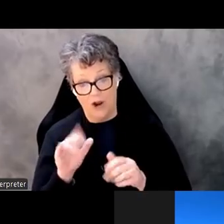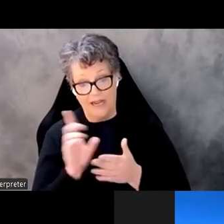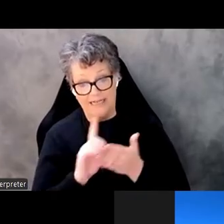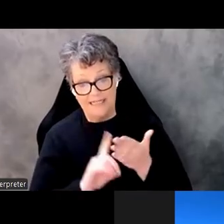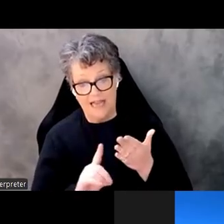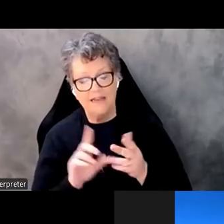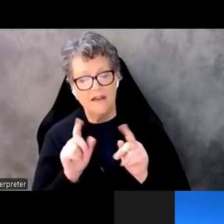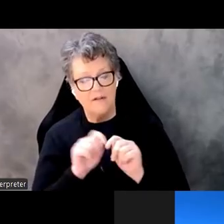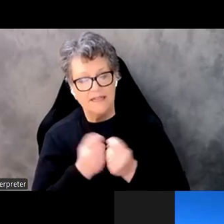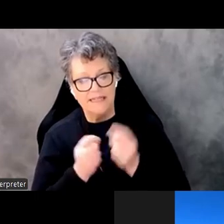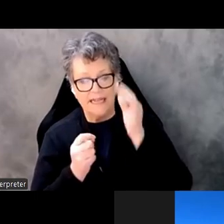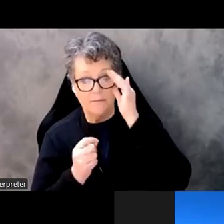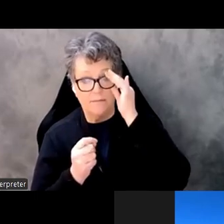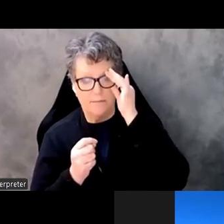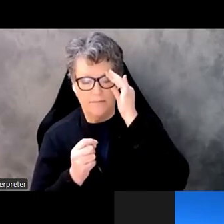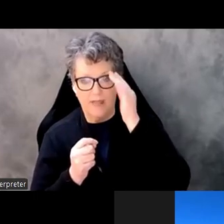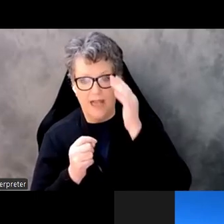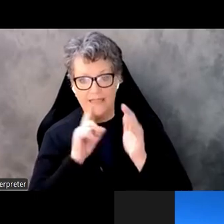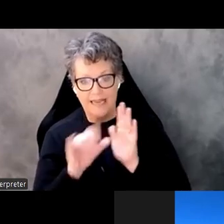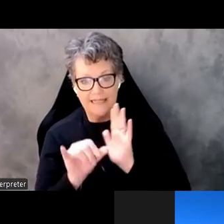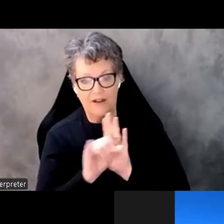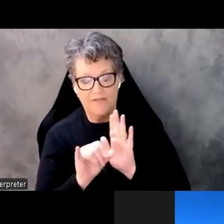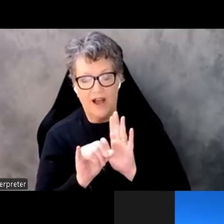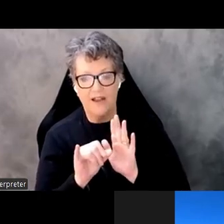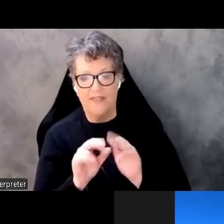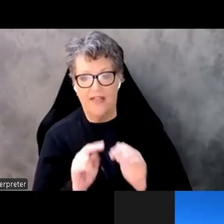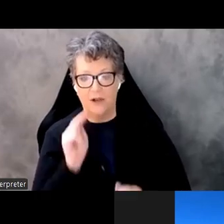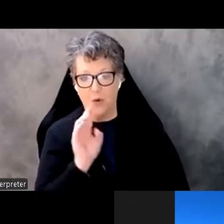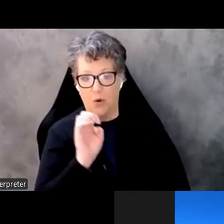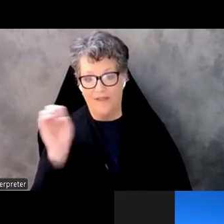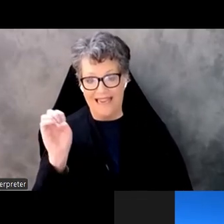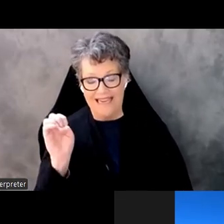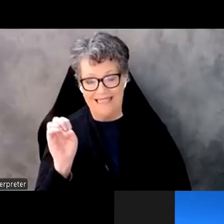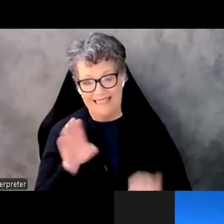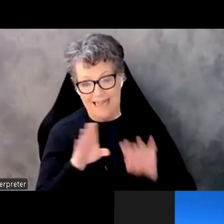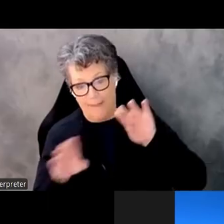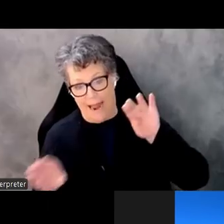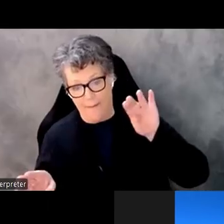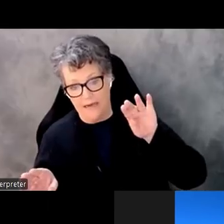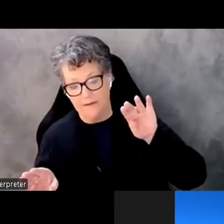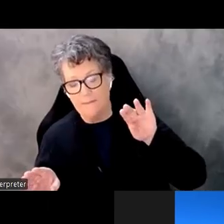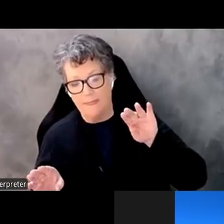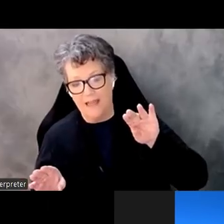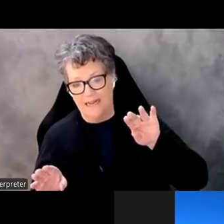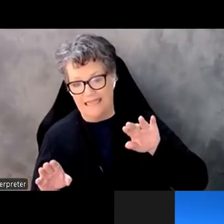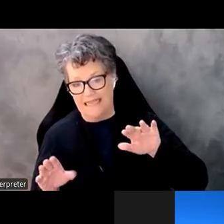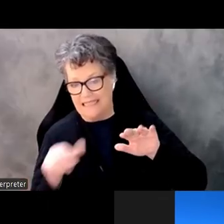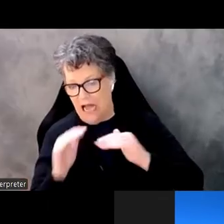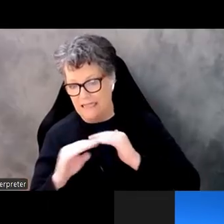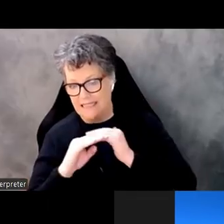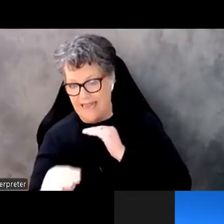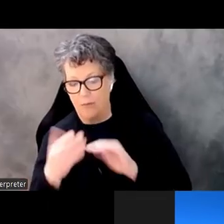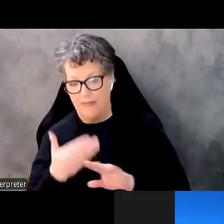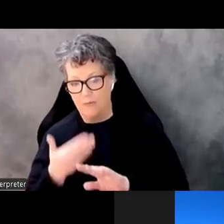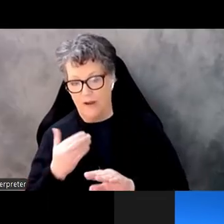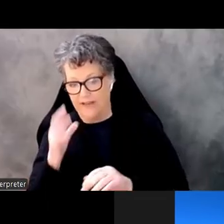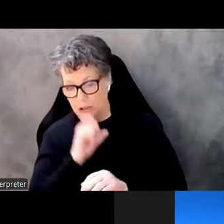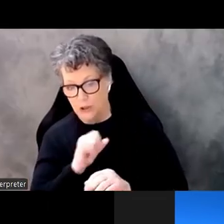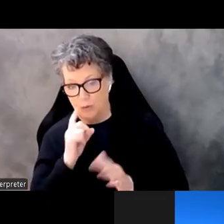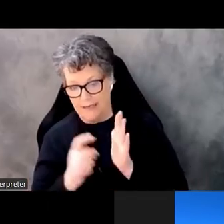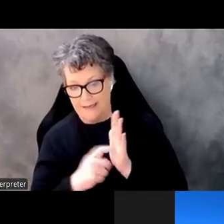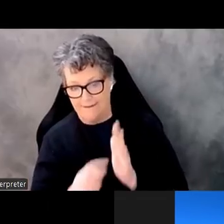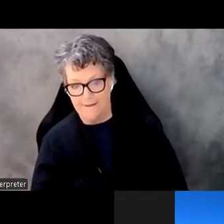team has identified that the northeast embankment is less stable than previously assumed or